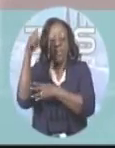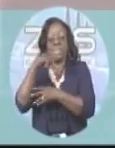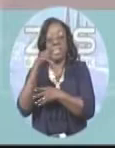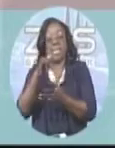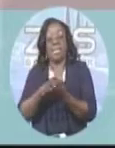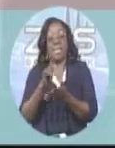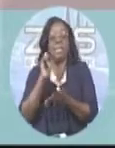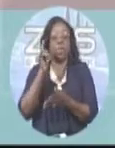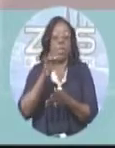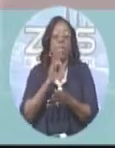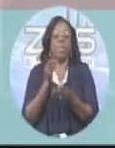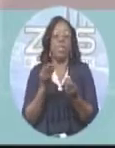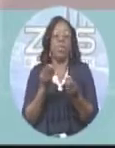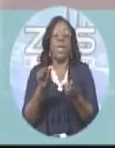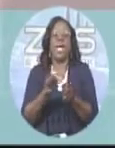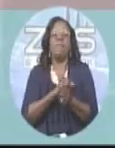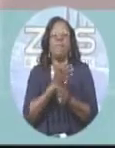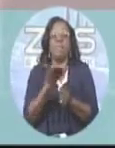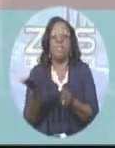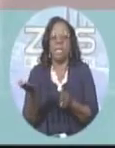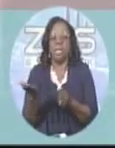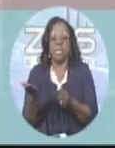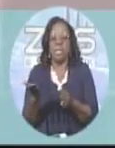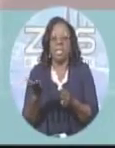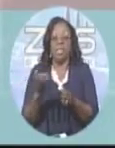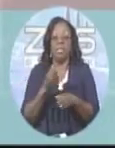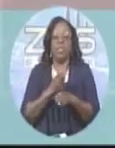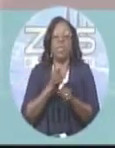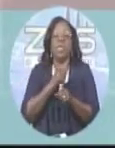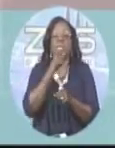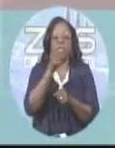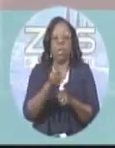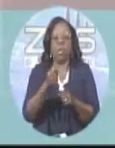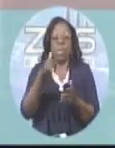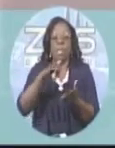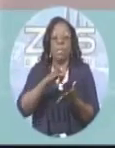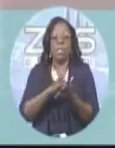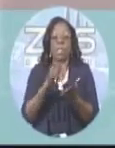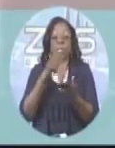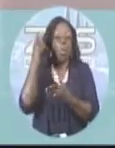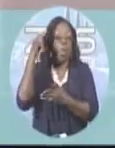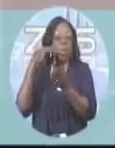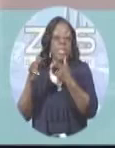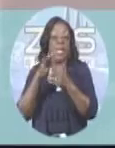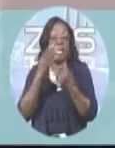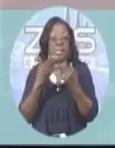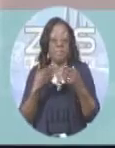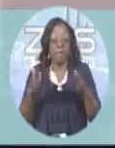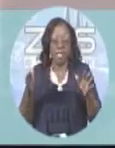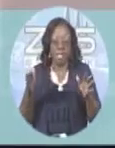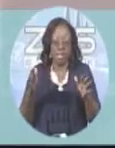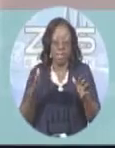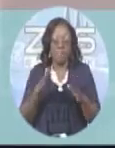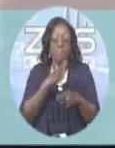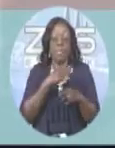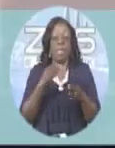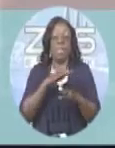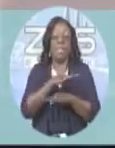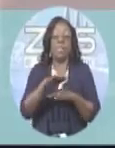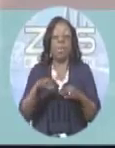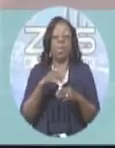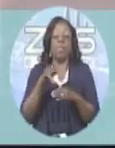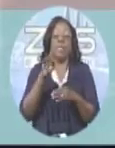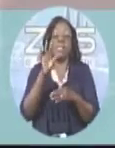the government, it's a private property, but the government would do everything to assure that the project was finished. That was an over $700